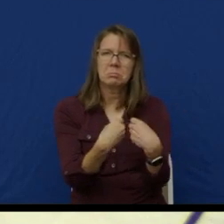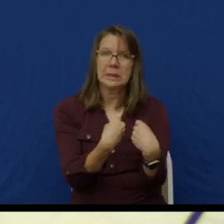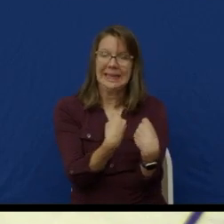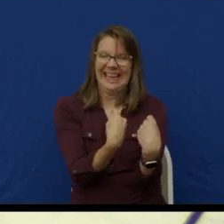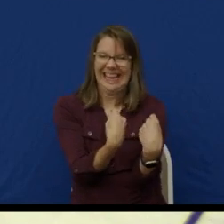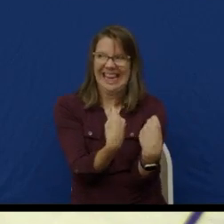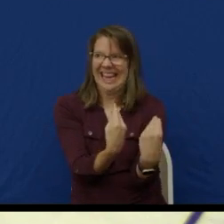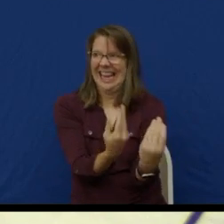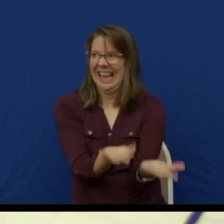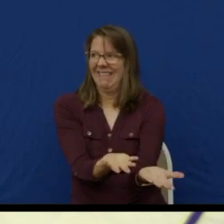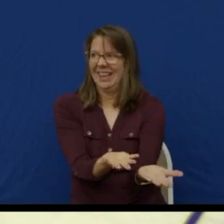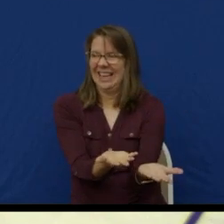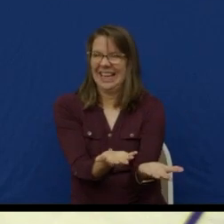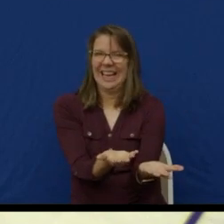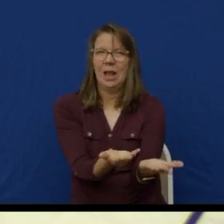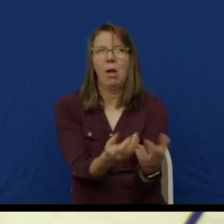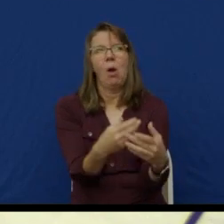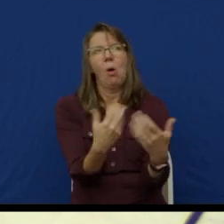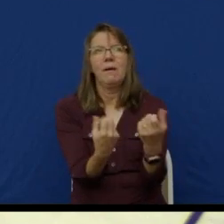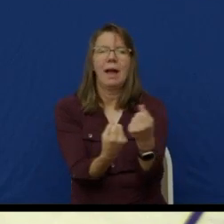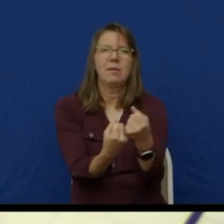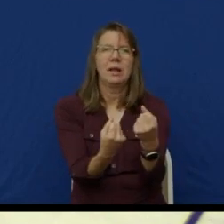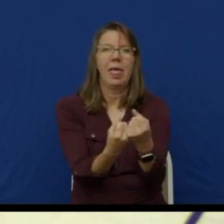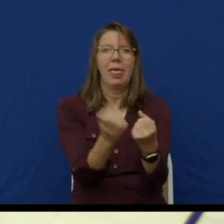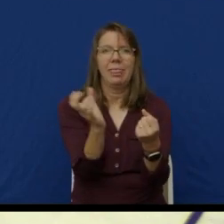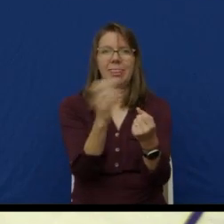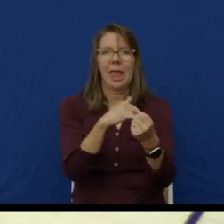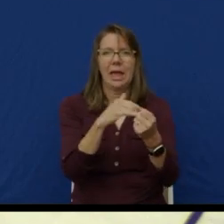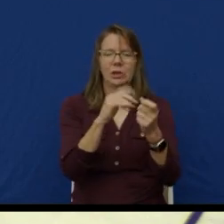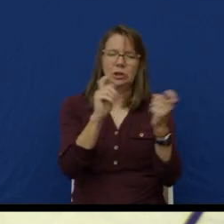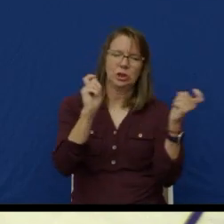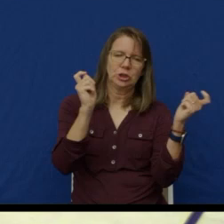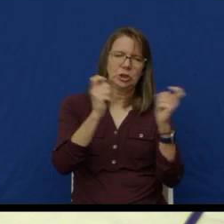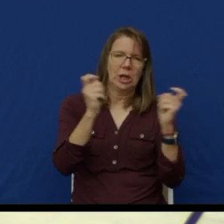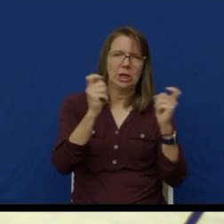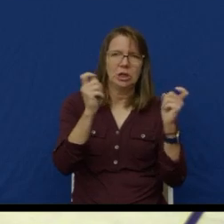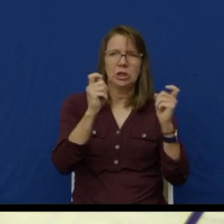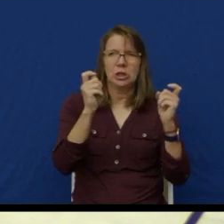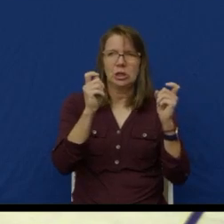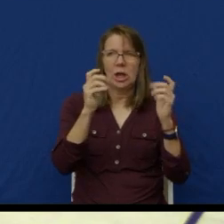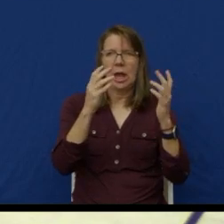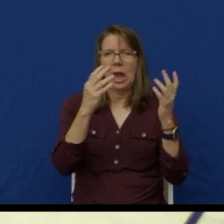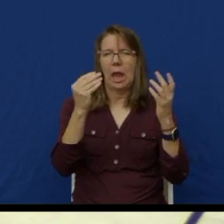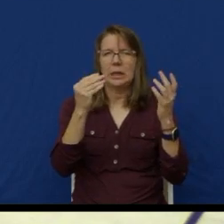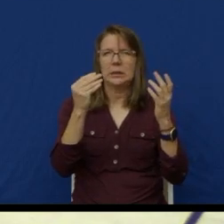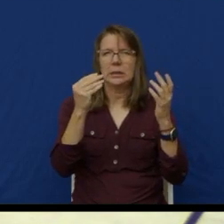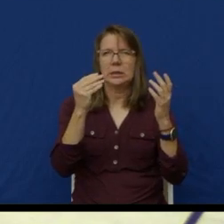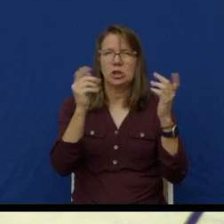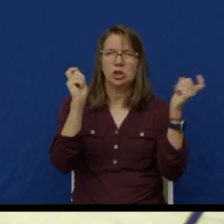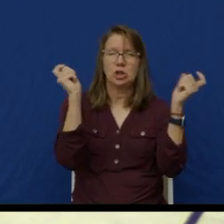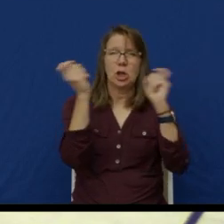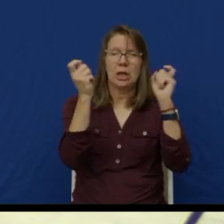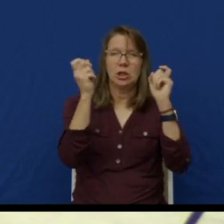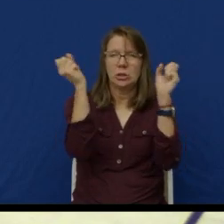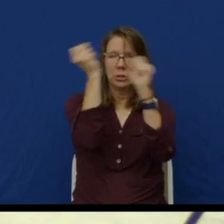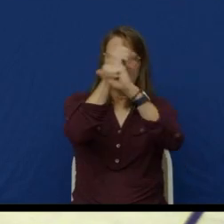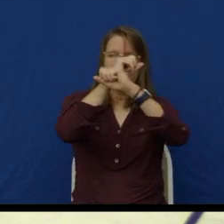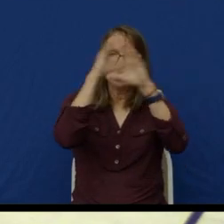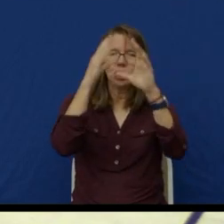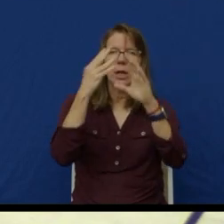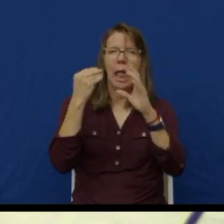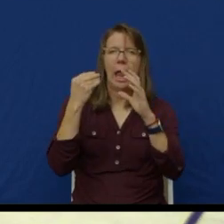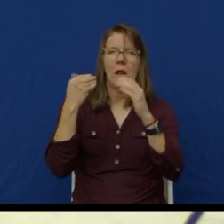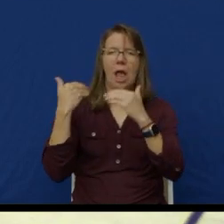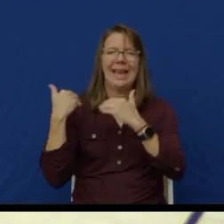this reimagined assessment and accountability system. Because I dare say, while it is